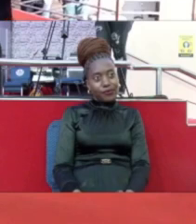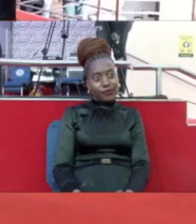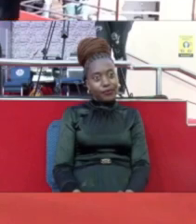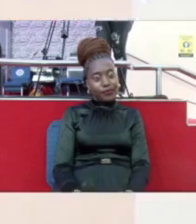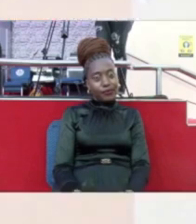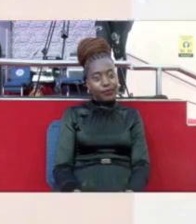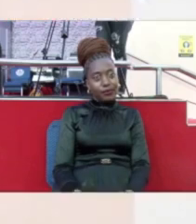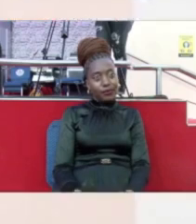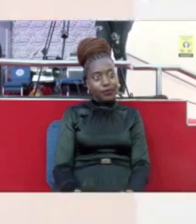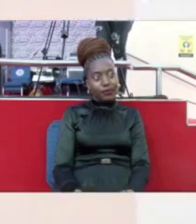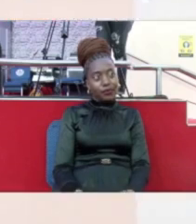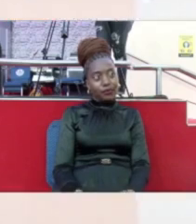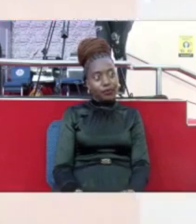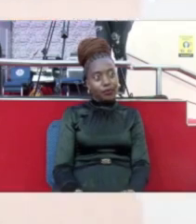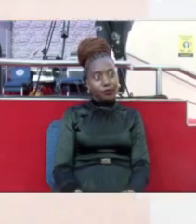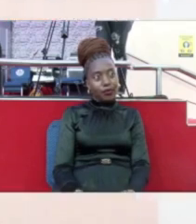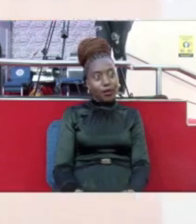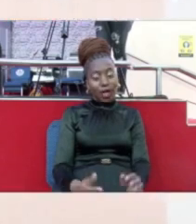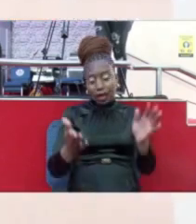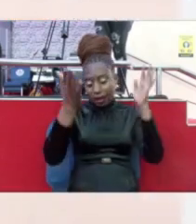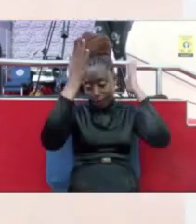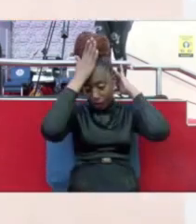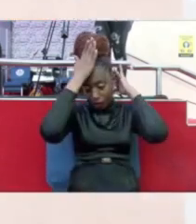that our bishop has given us vision for,